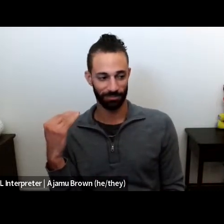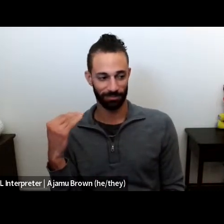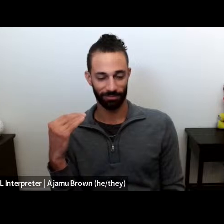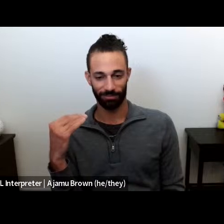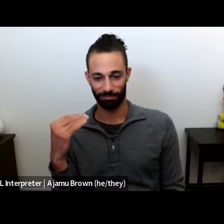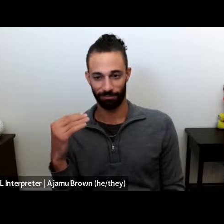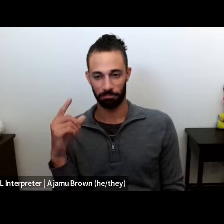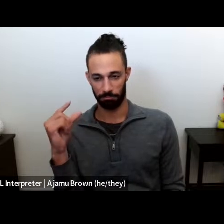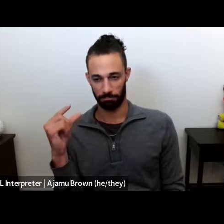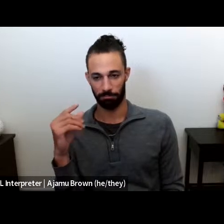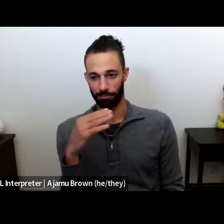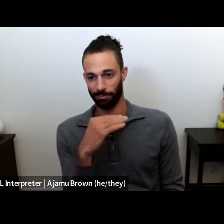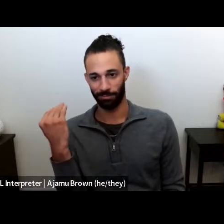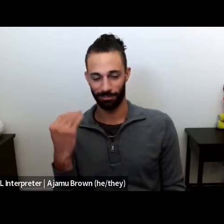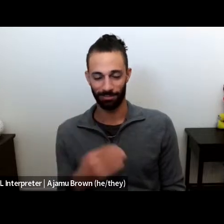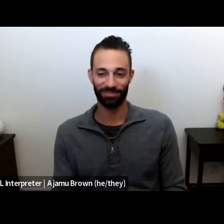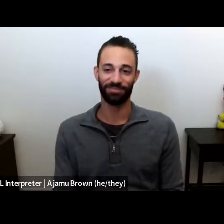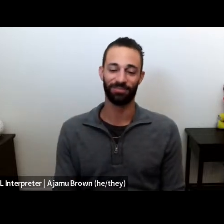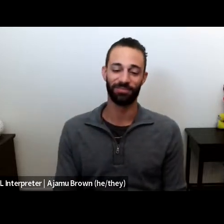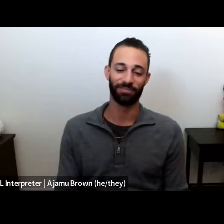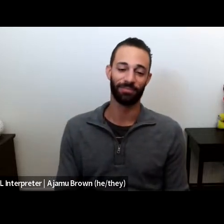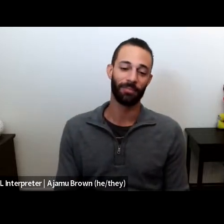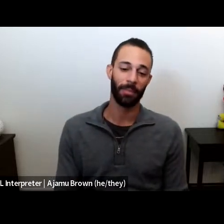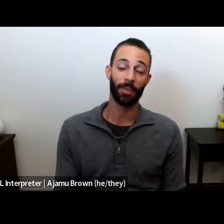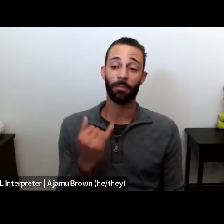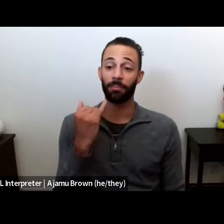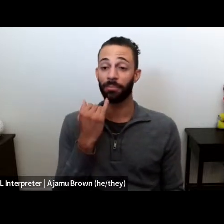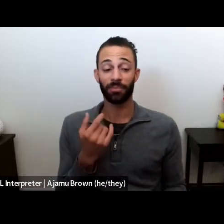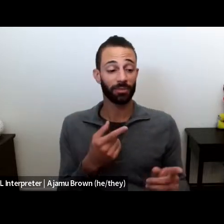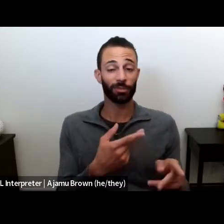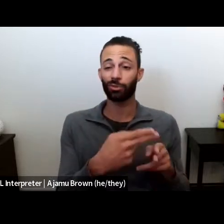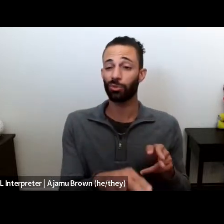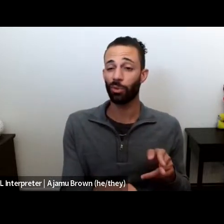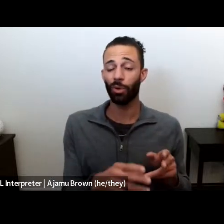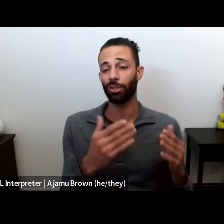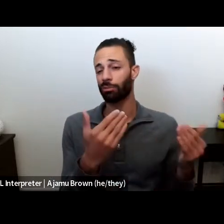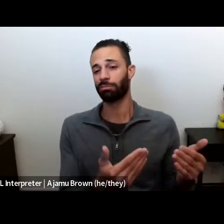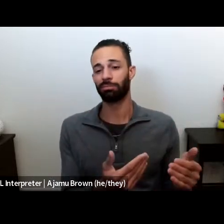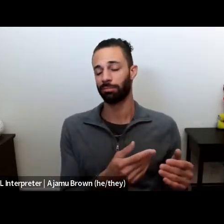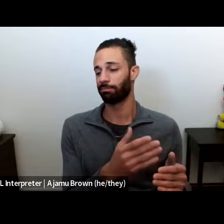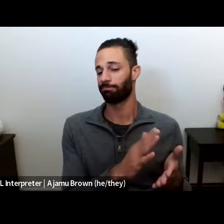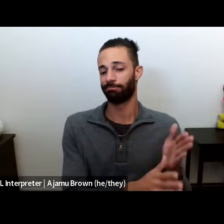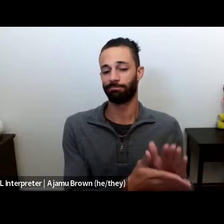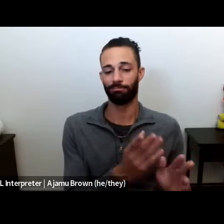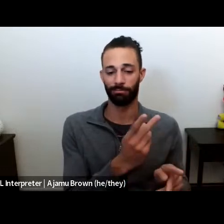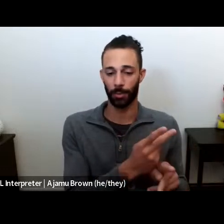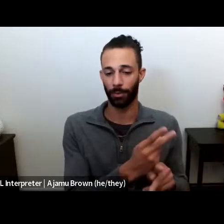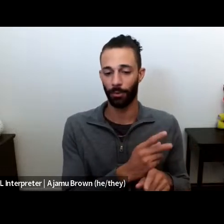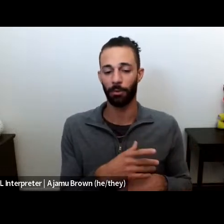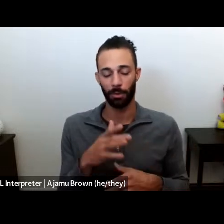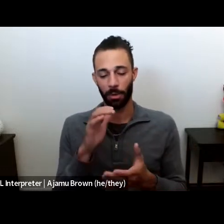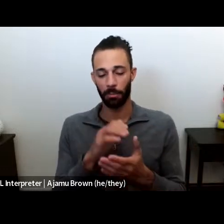grim, grim friends. So if it is a quick thing, you can do it. I believe in you, but